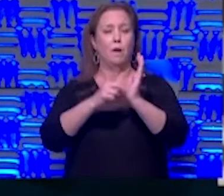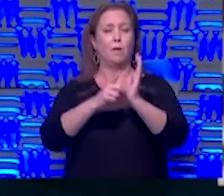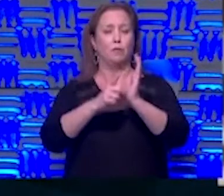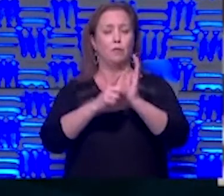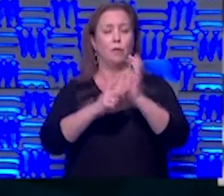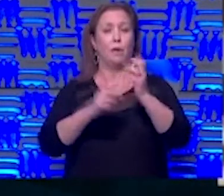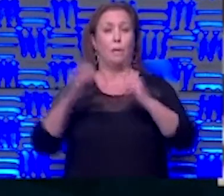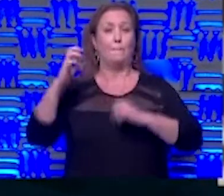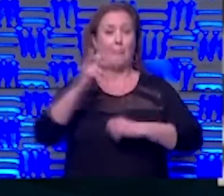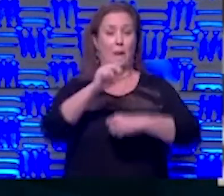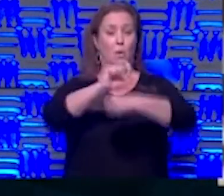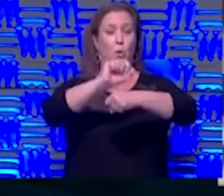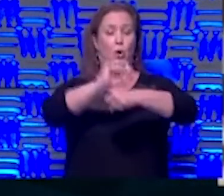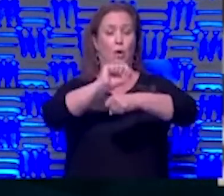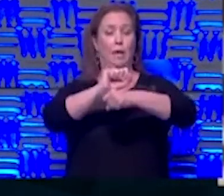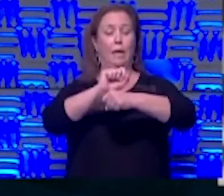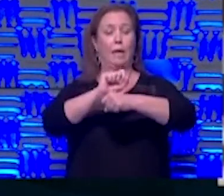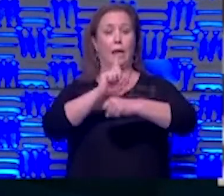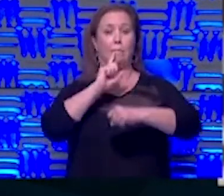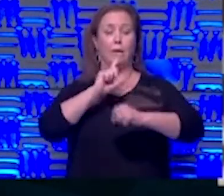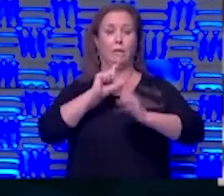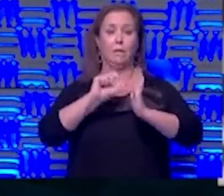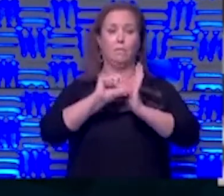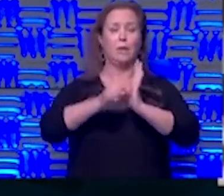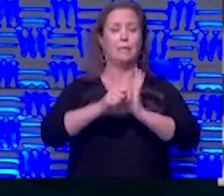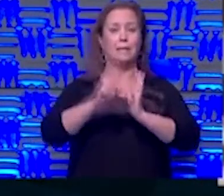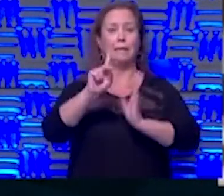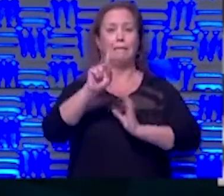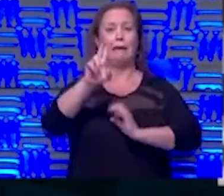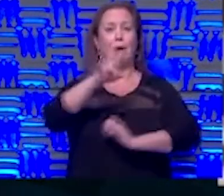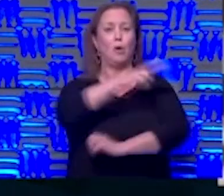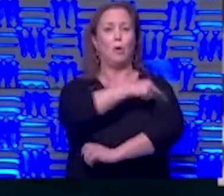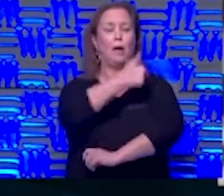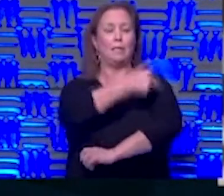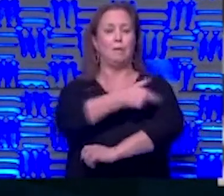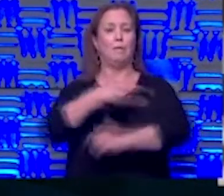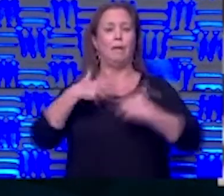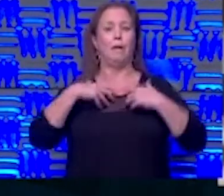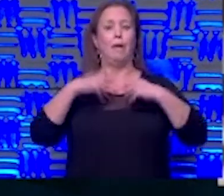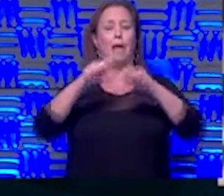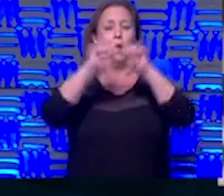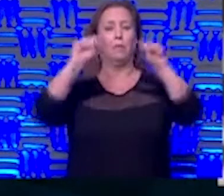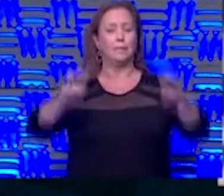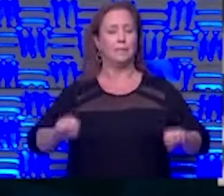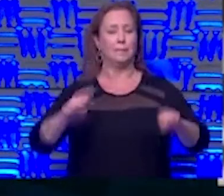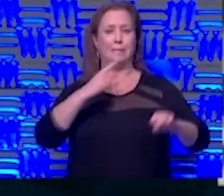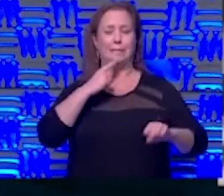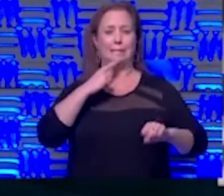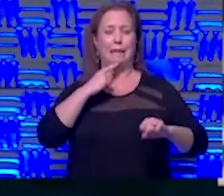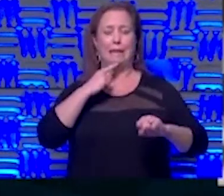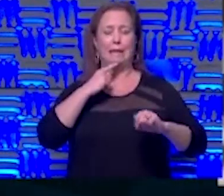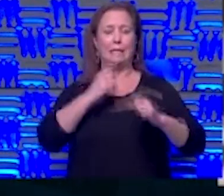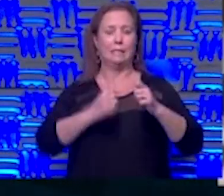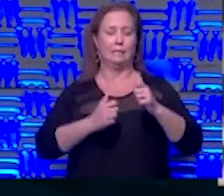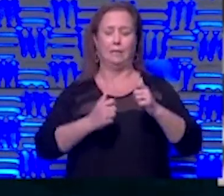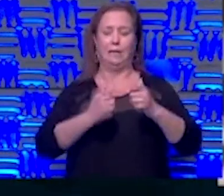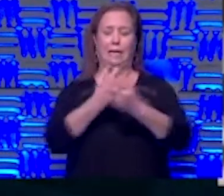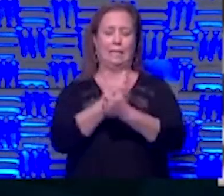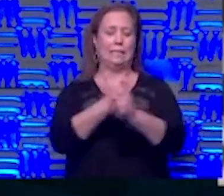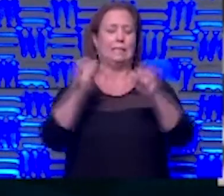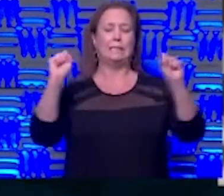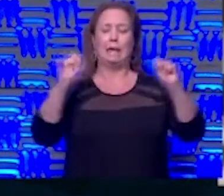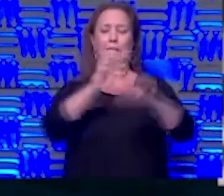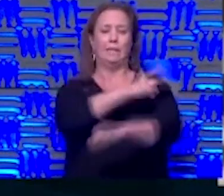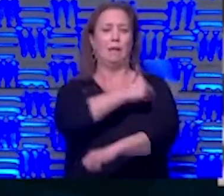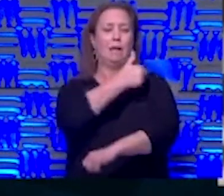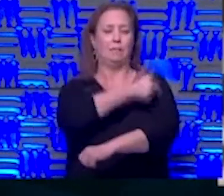in business. And I've been touting what KU Hospital Healthcare System has told me for weeks. It's the safest it's ever been